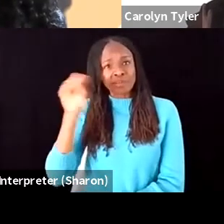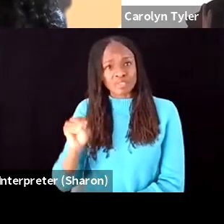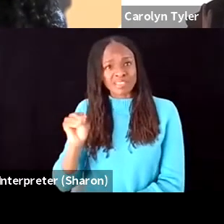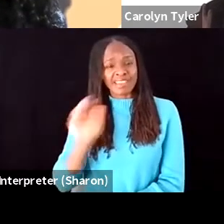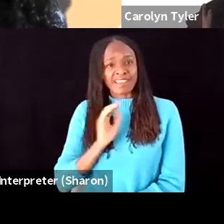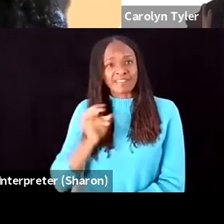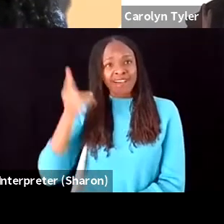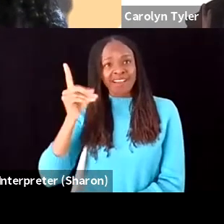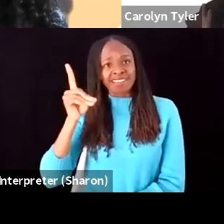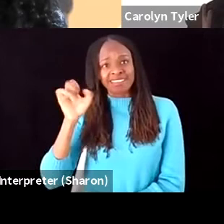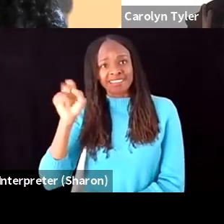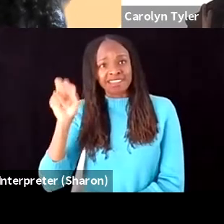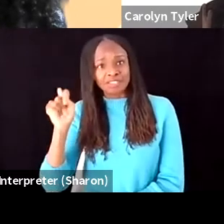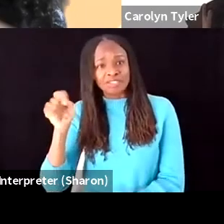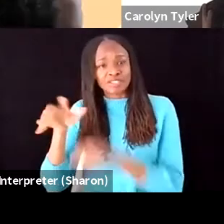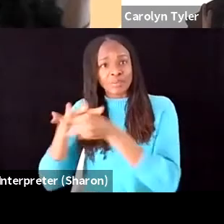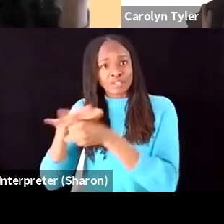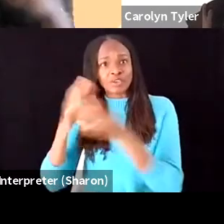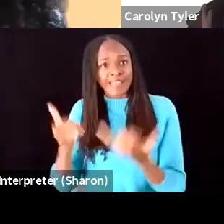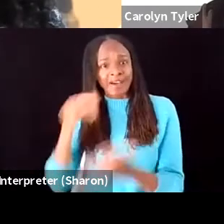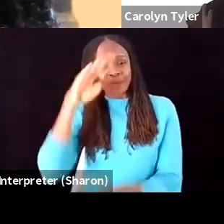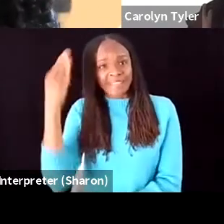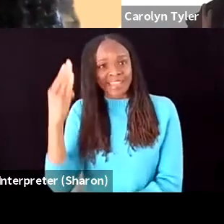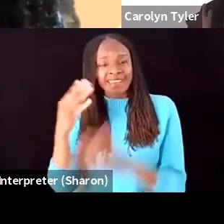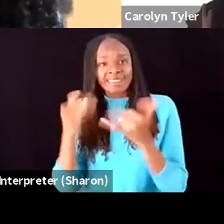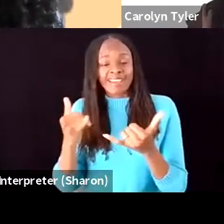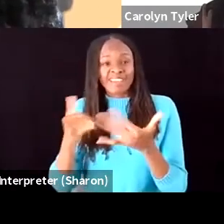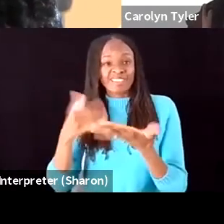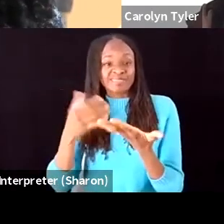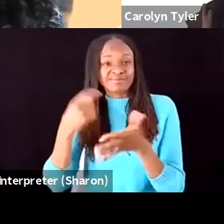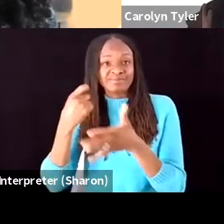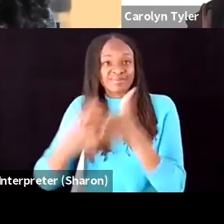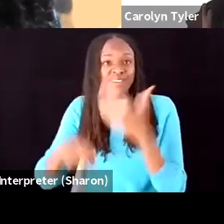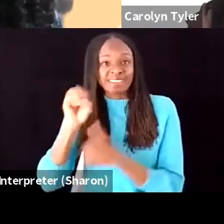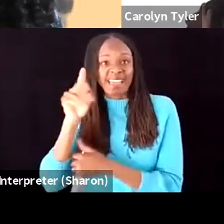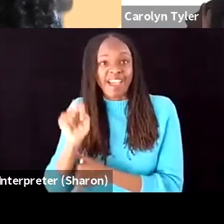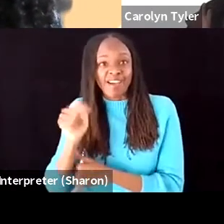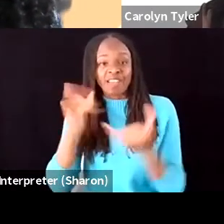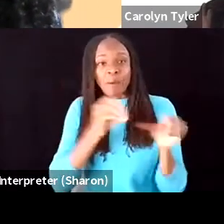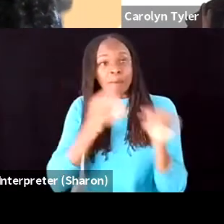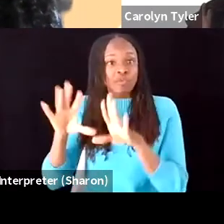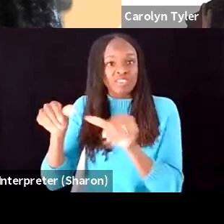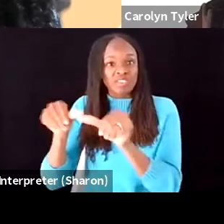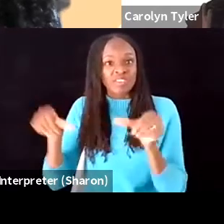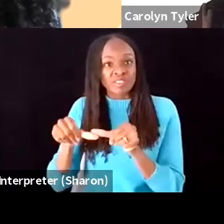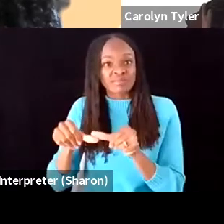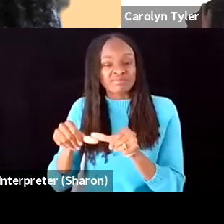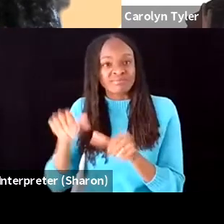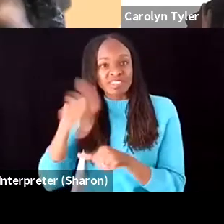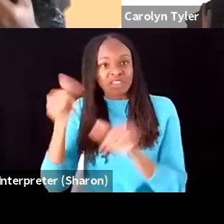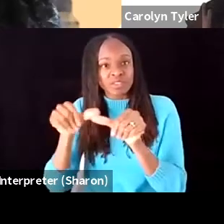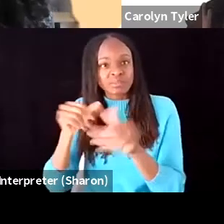Black, like, it's because they got priced out and so they're moving up there. Let's go, we got to understand like